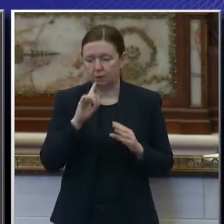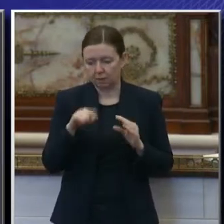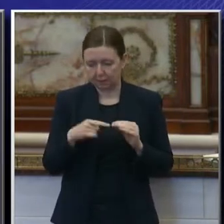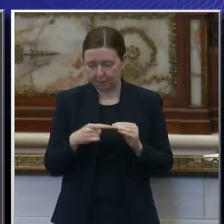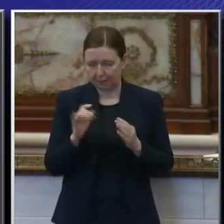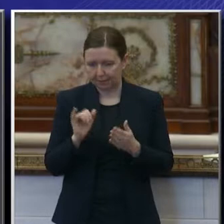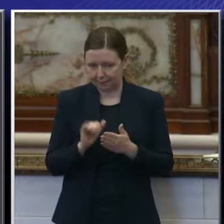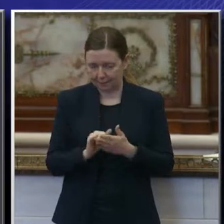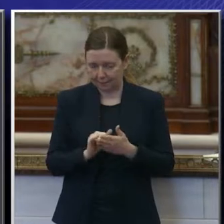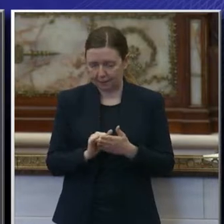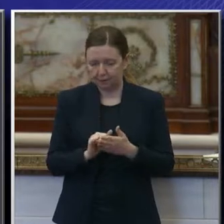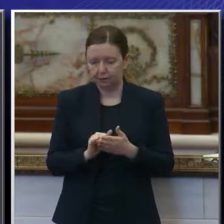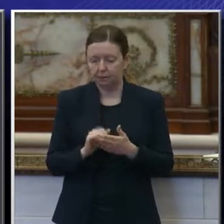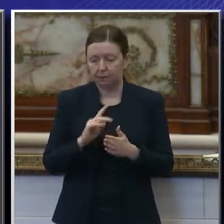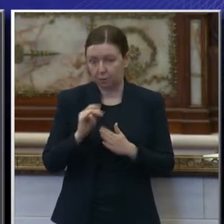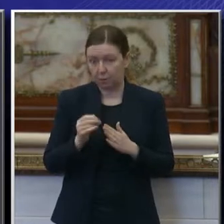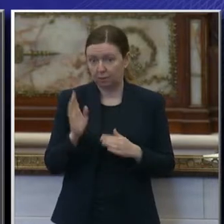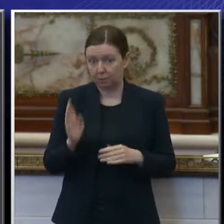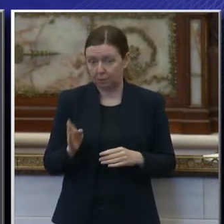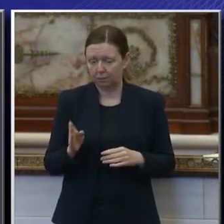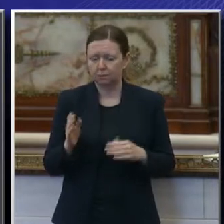it.